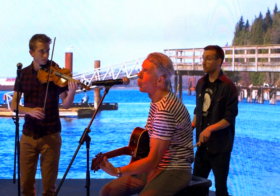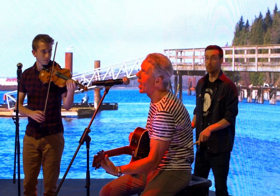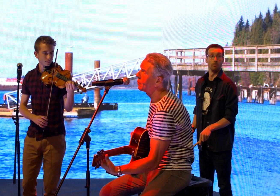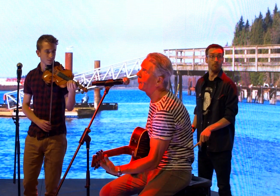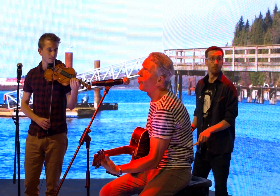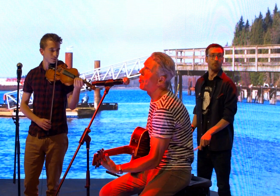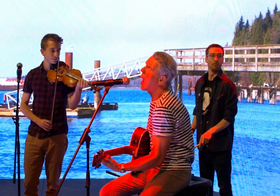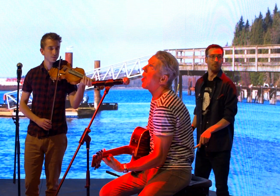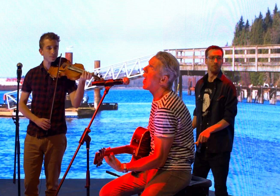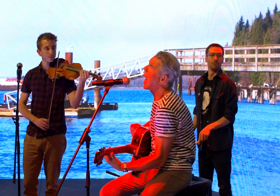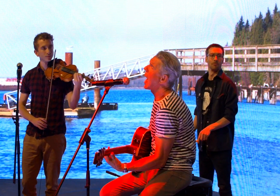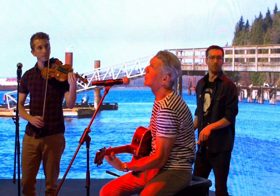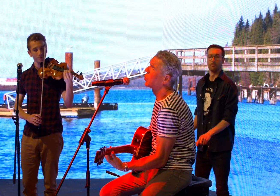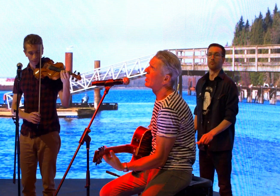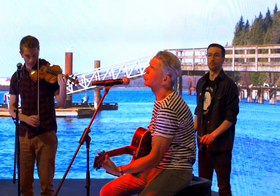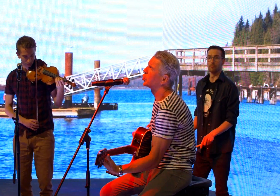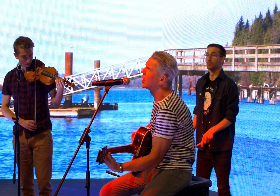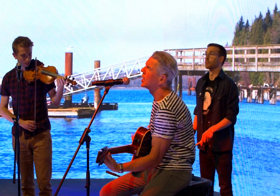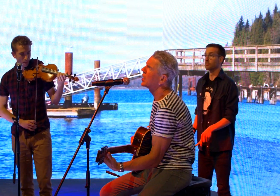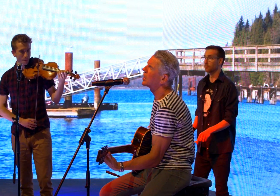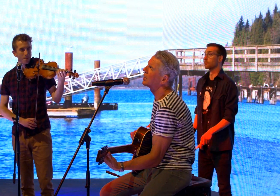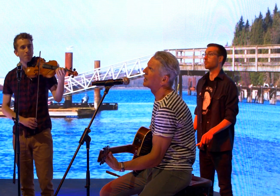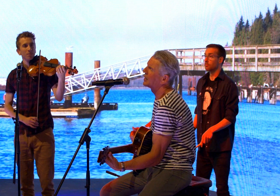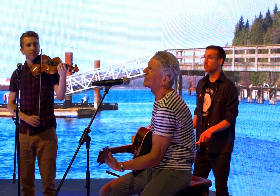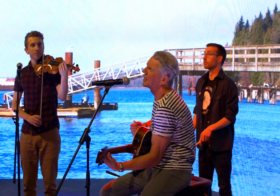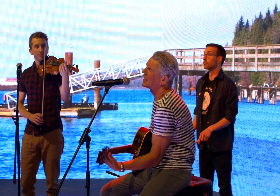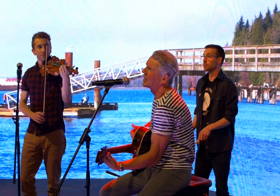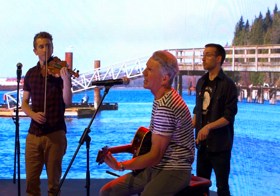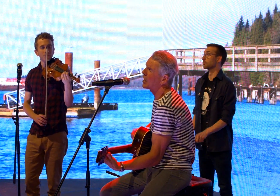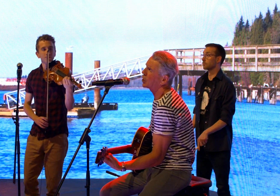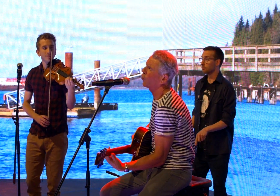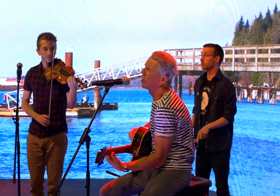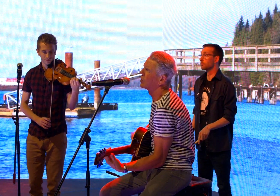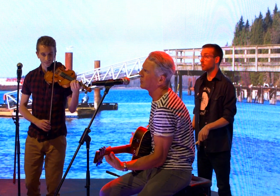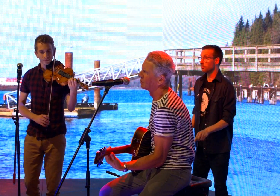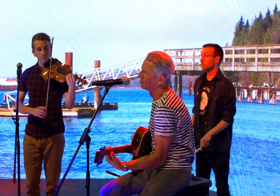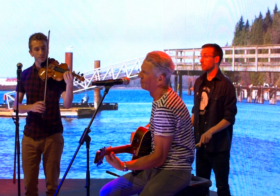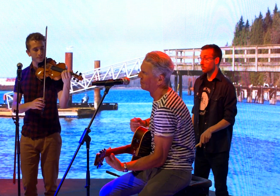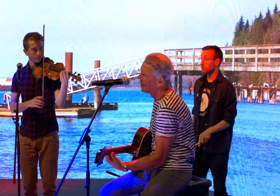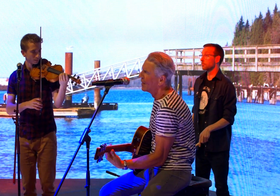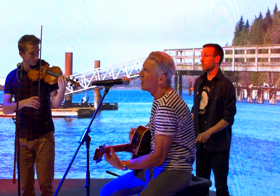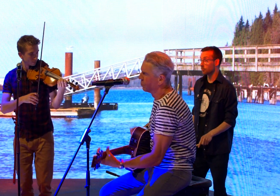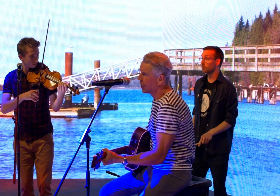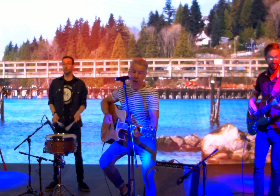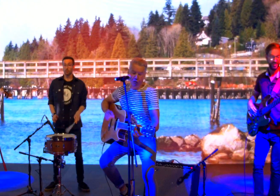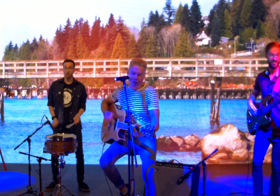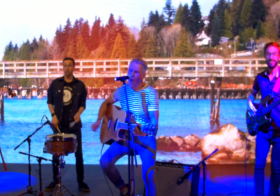unfolding right before our eyes. We've seen this film.